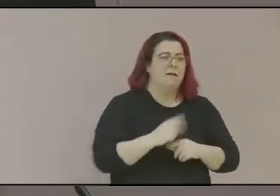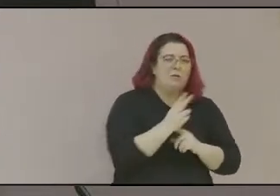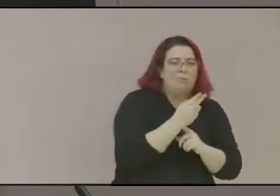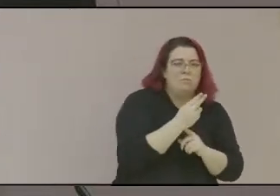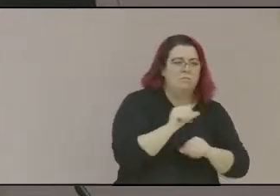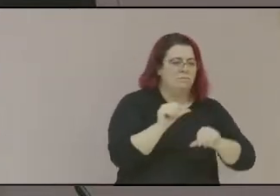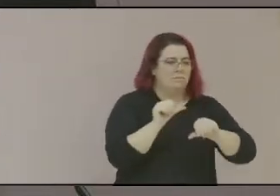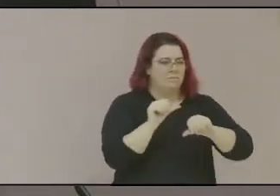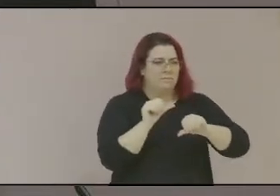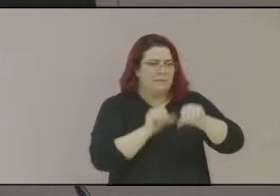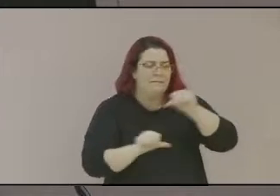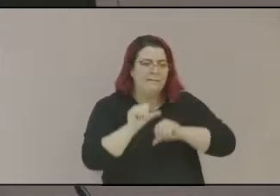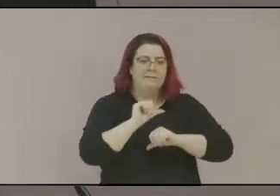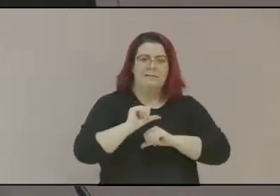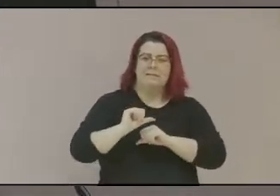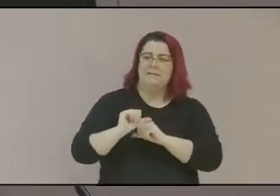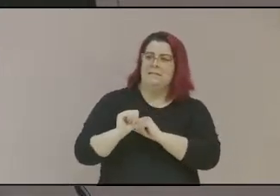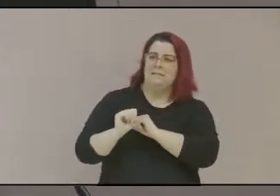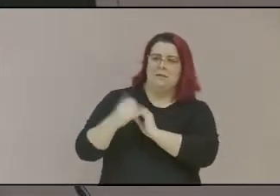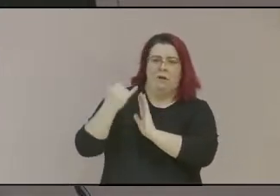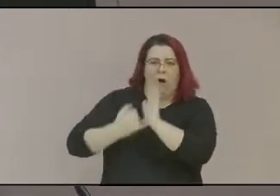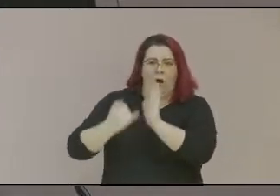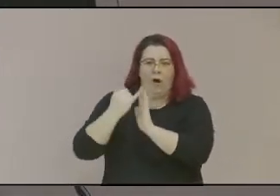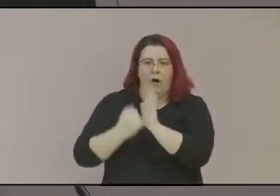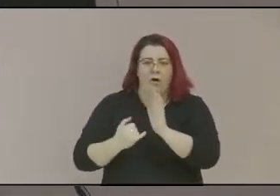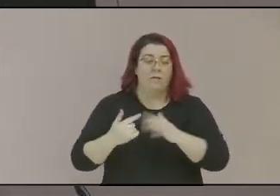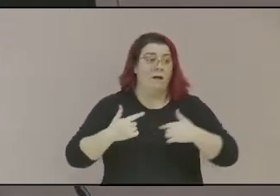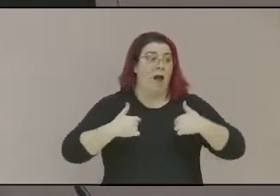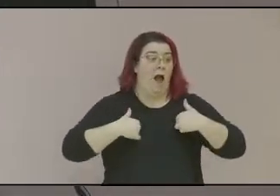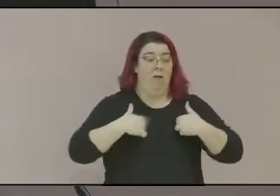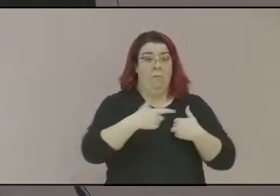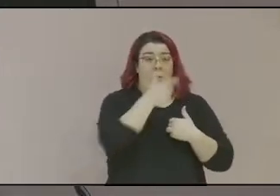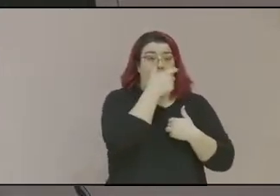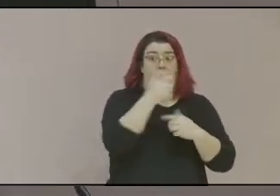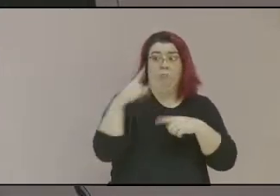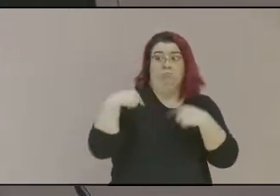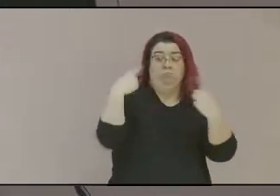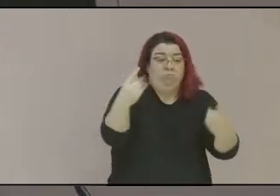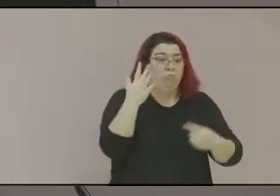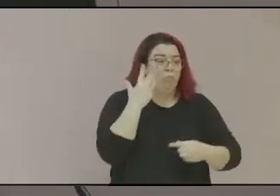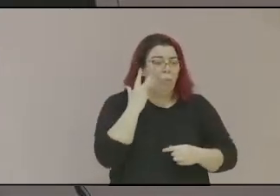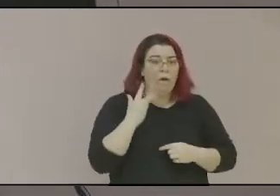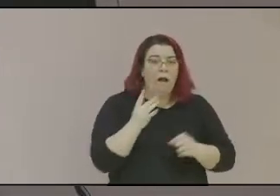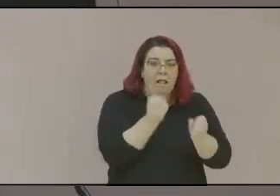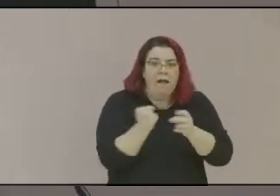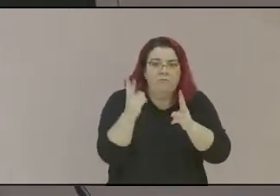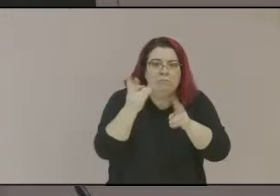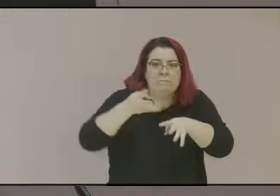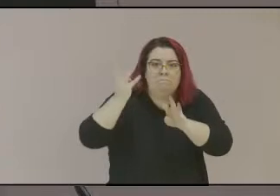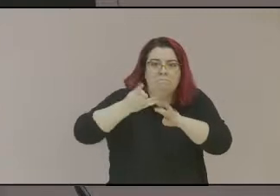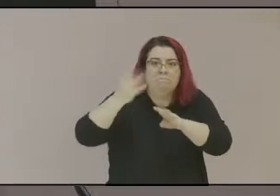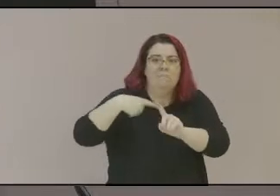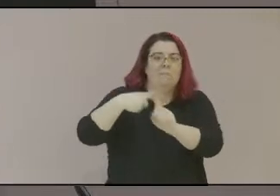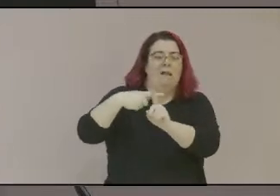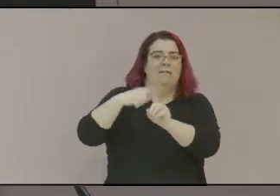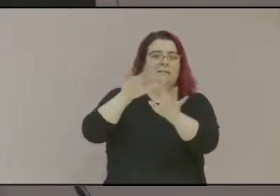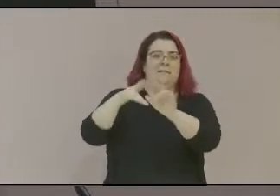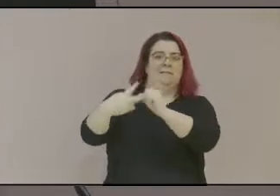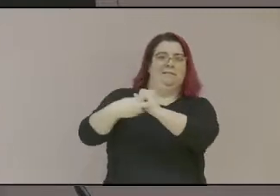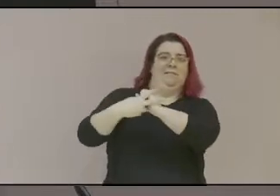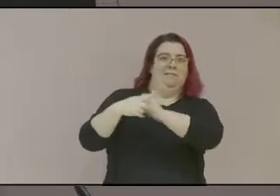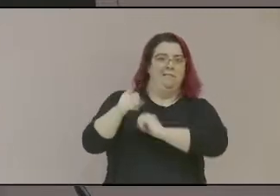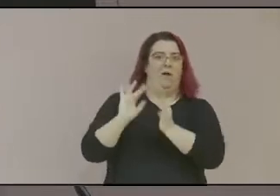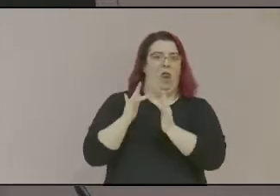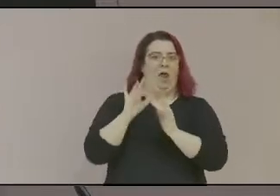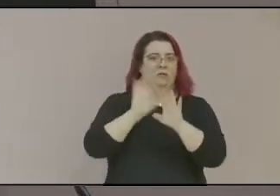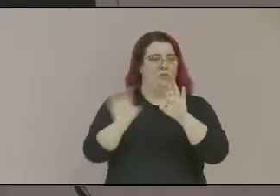perspectives. And I've been admiring this series from afar because it's live streamed and it's recorded on Zoom. And I'm in great